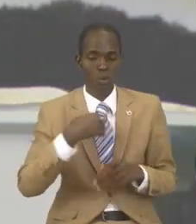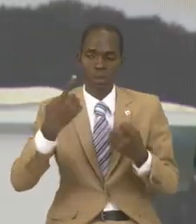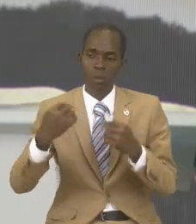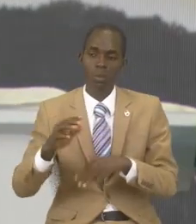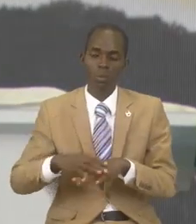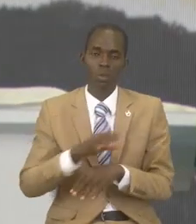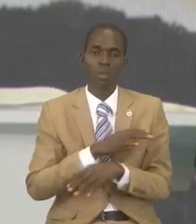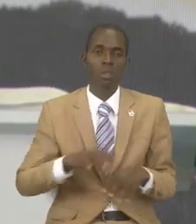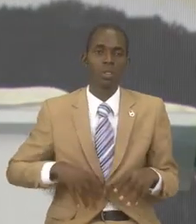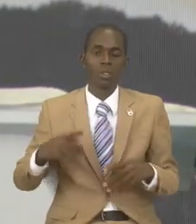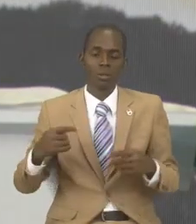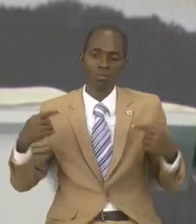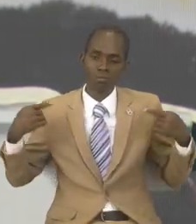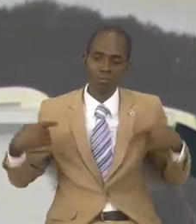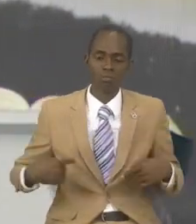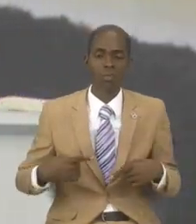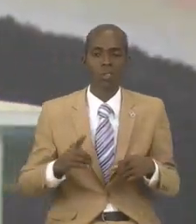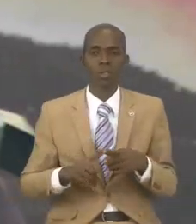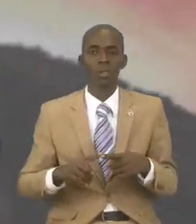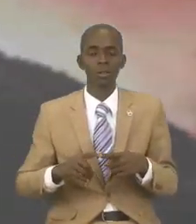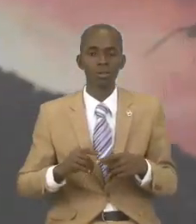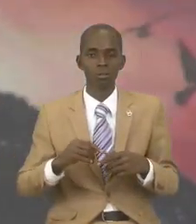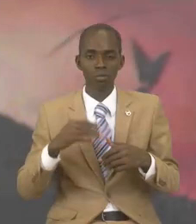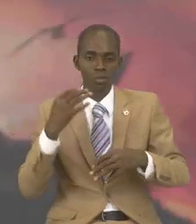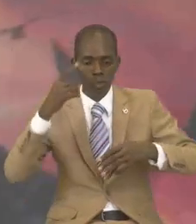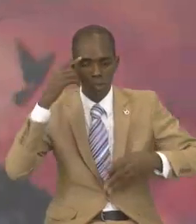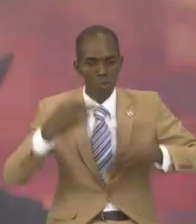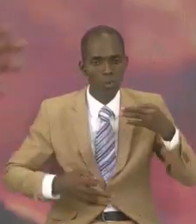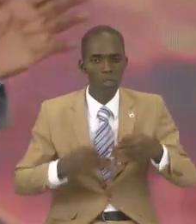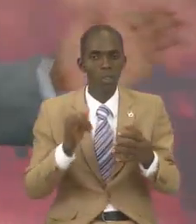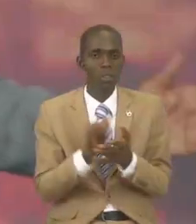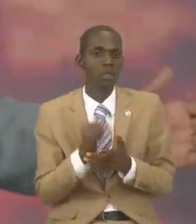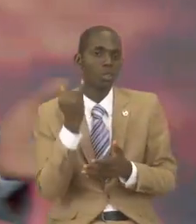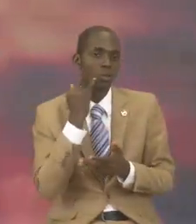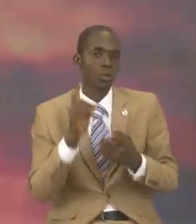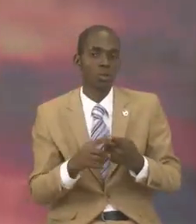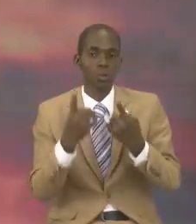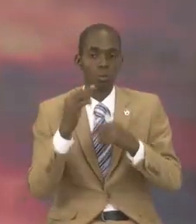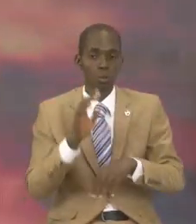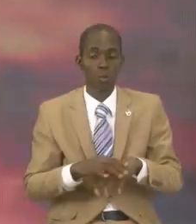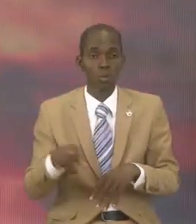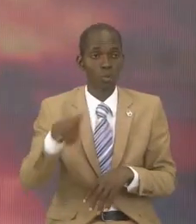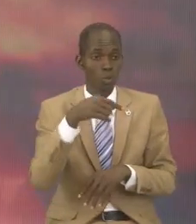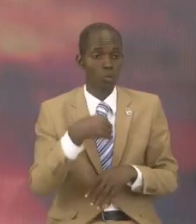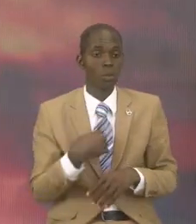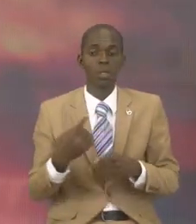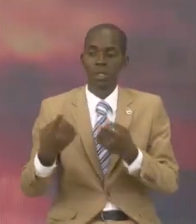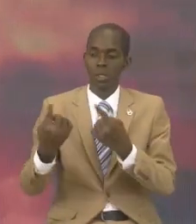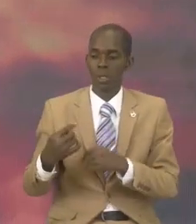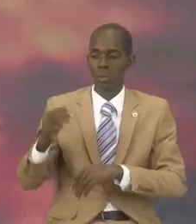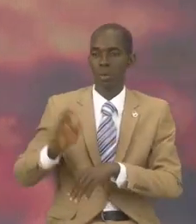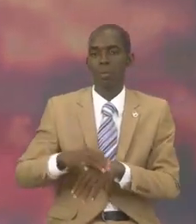affliction, the punishment, the judgment that should have come upon you came